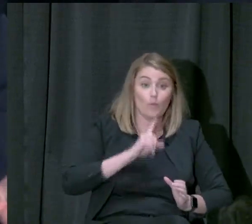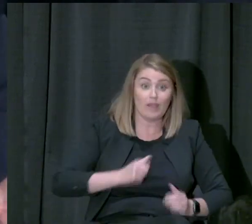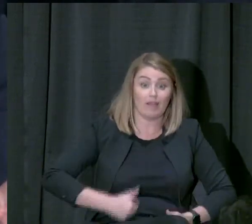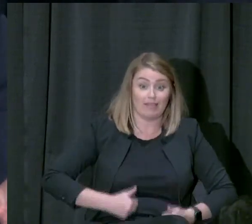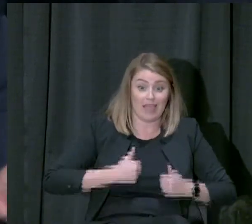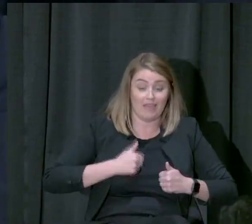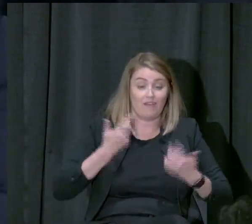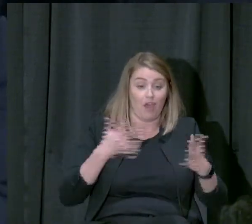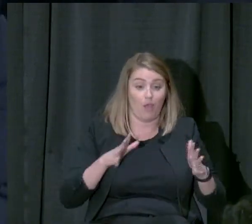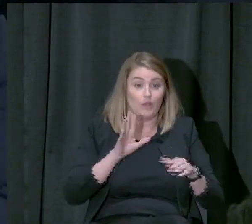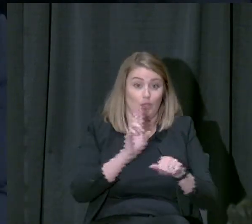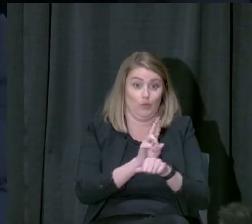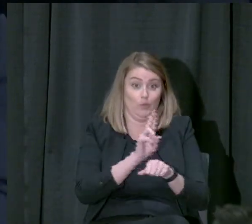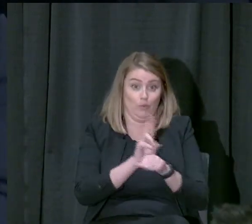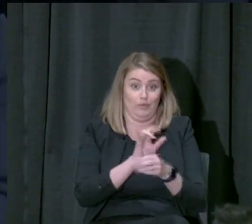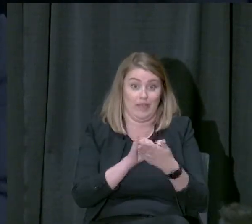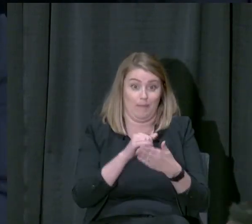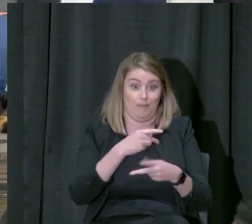use the products that they build.